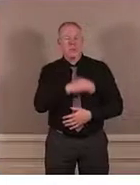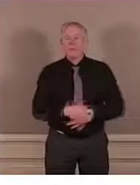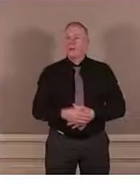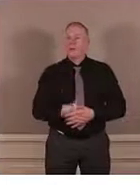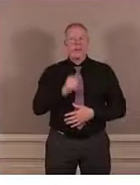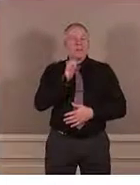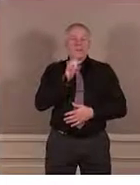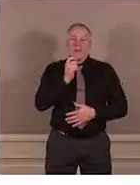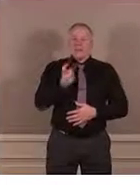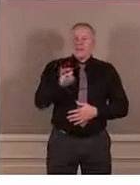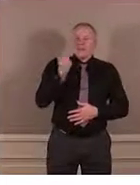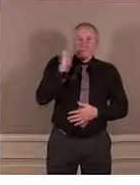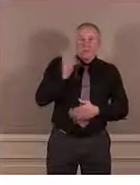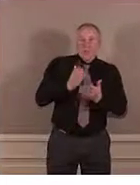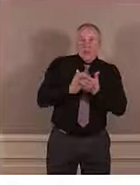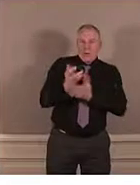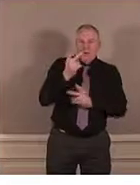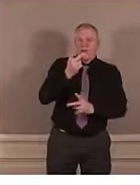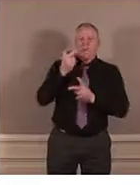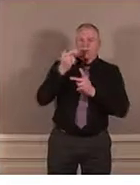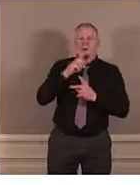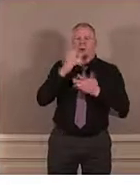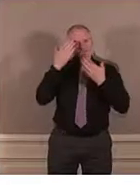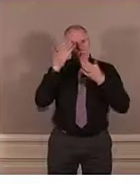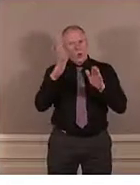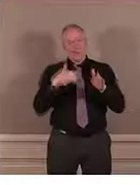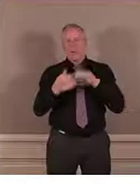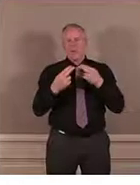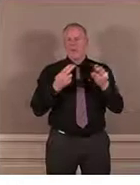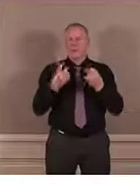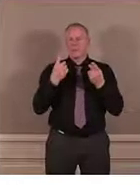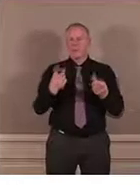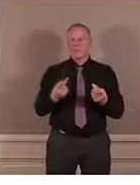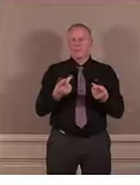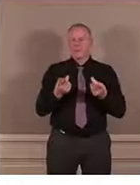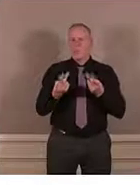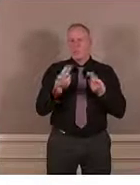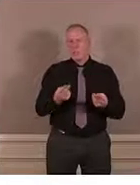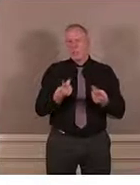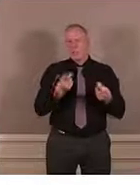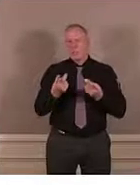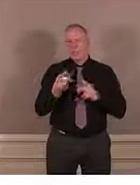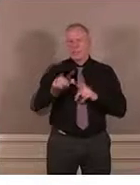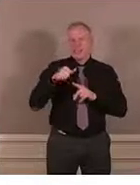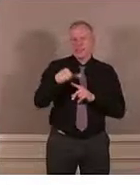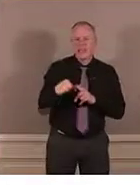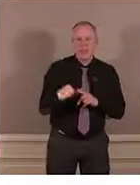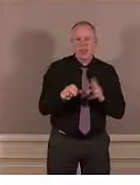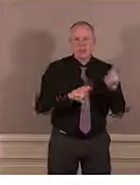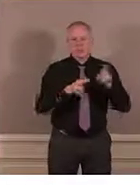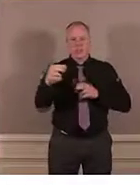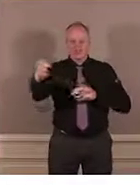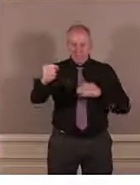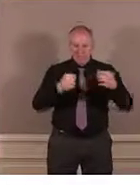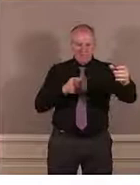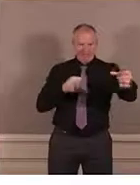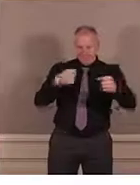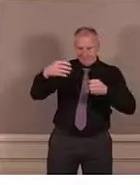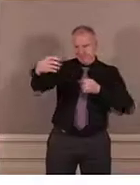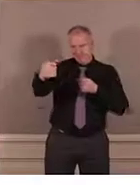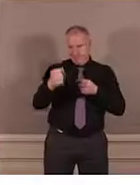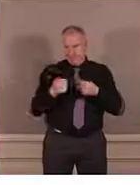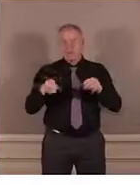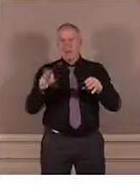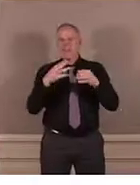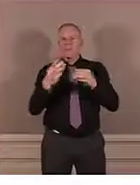do this really in the review, but it does illustrate what the next step needs to be, is that we recommend engaging people with disabilities in the